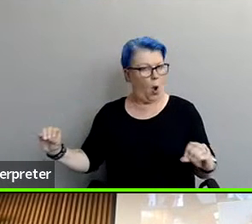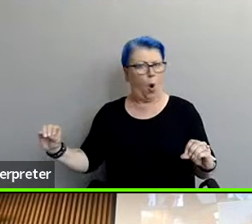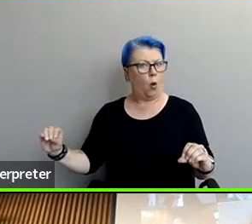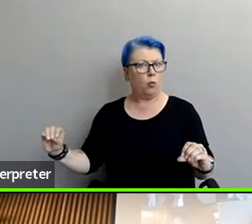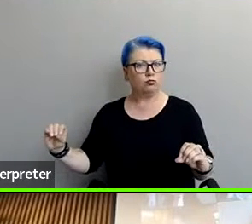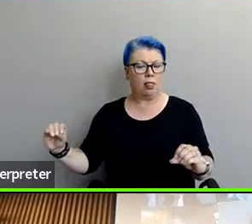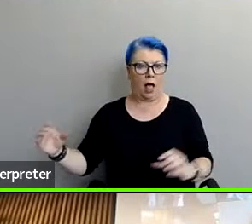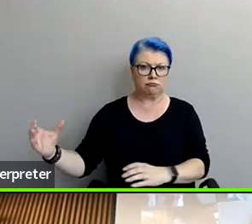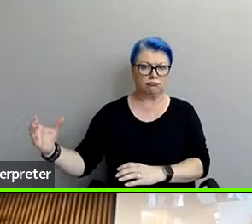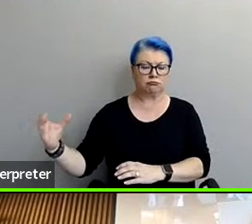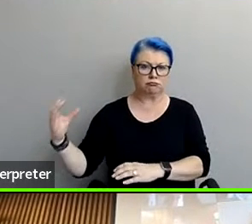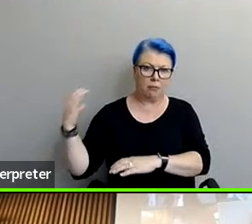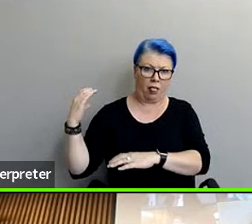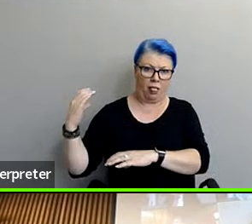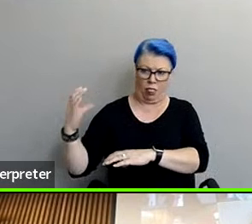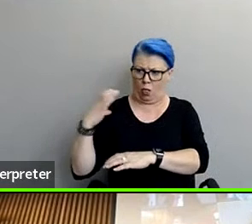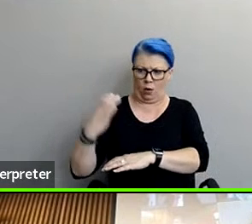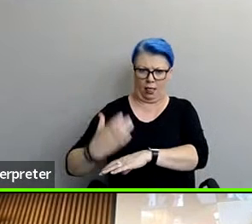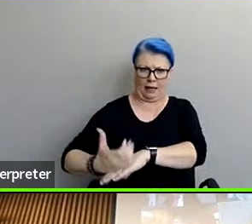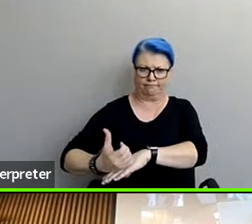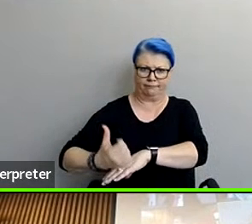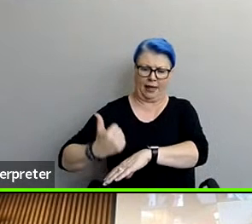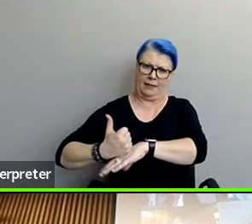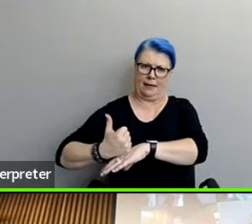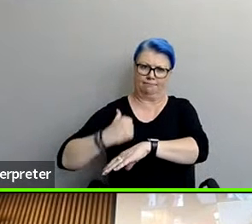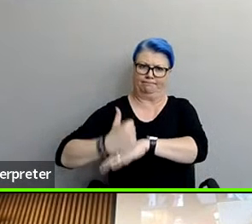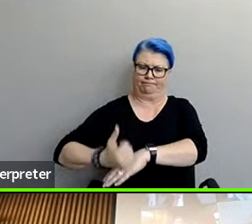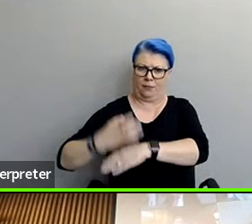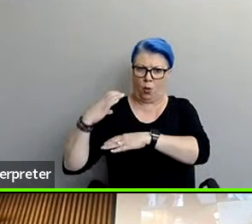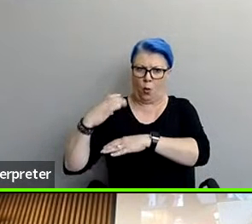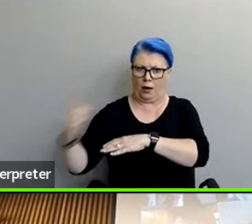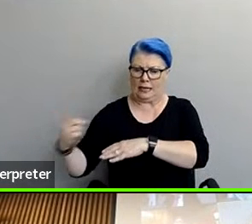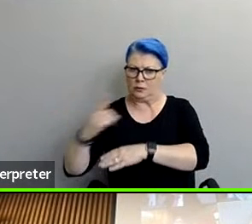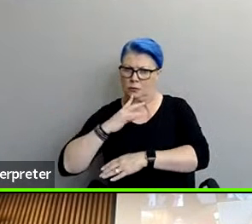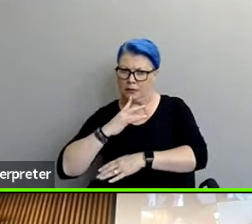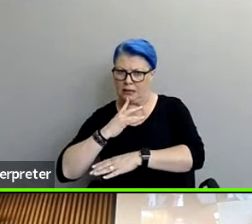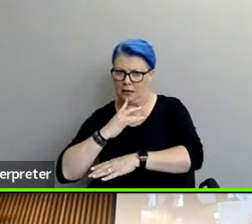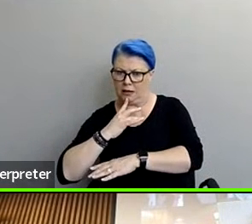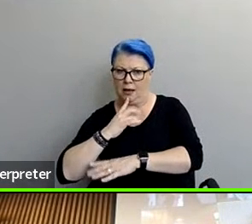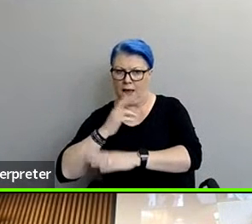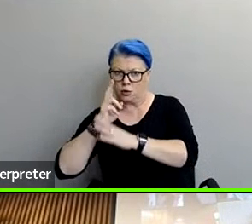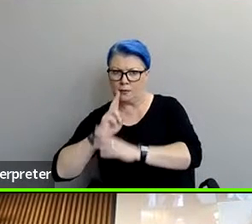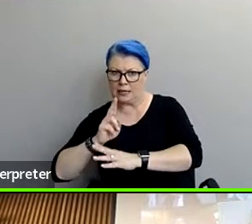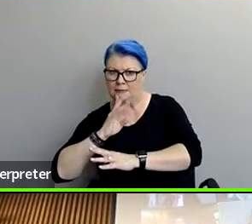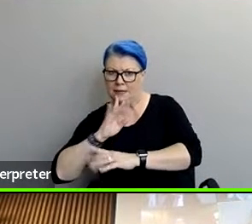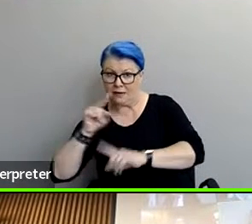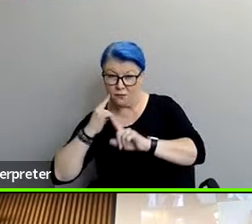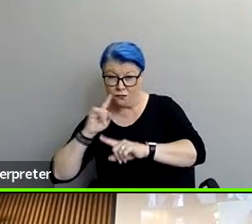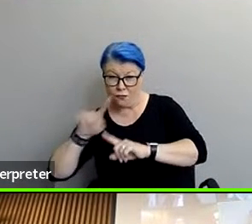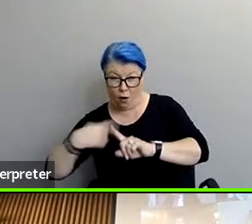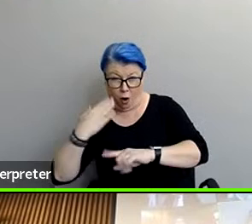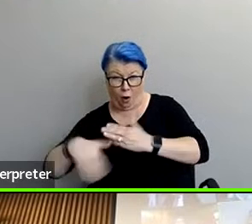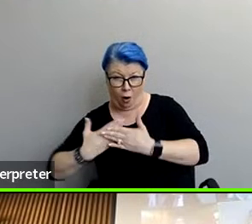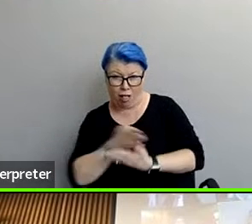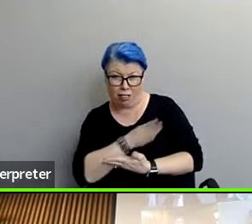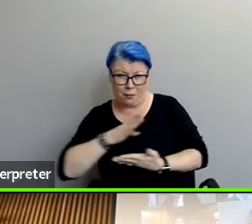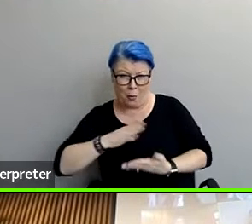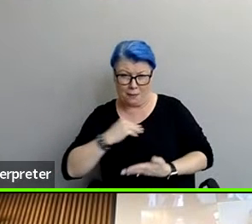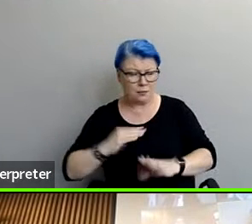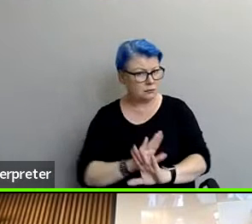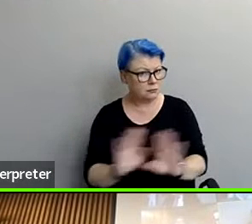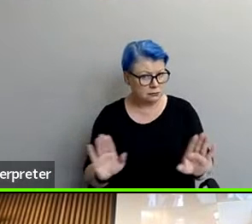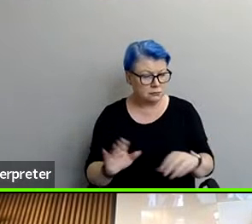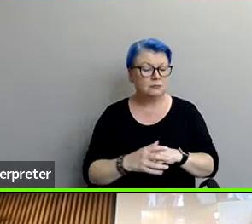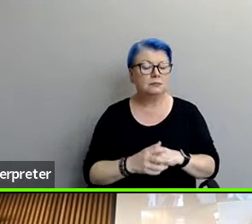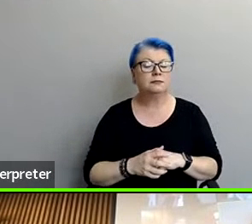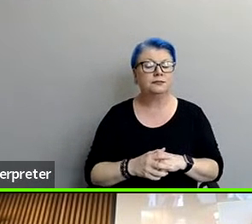or act for the board. While board members are free to speak their minds on any issue, the board speaks through its votes on issues and the